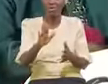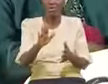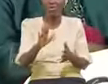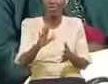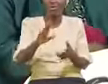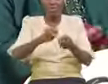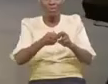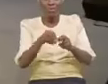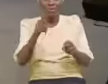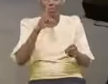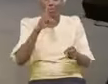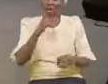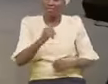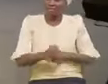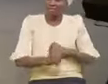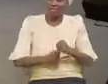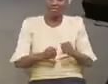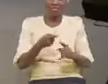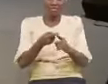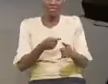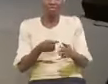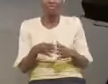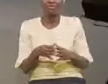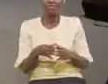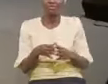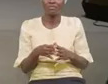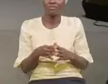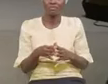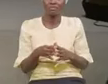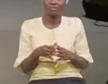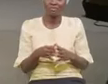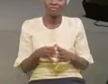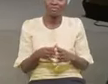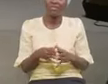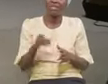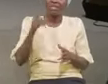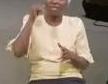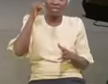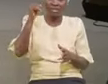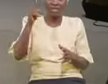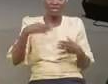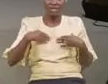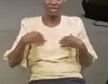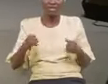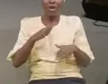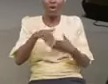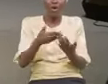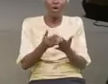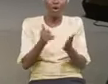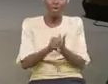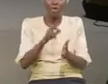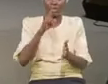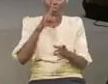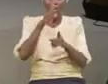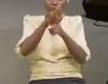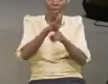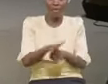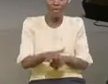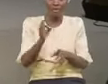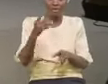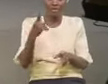from nu ikale joje sibena de yenye fupom yele a all that were oppressed of the devil aye ole nyu